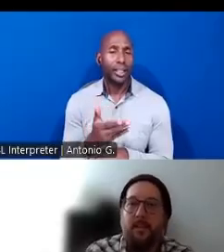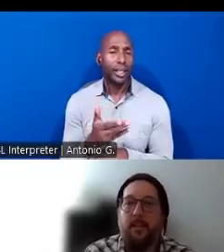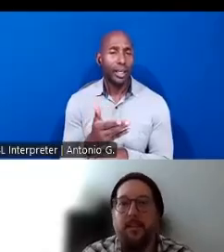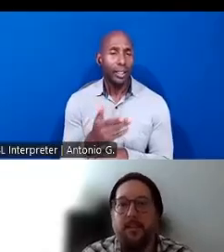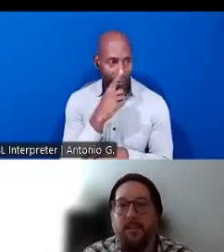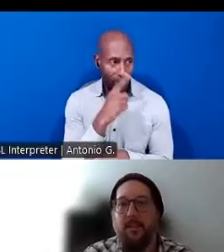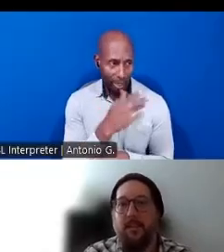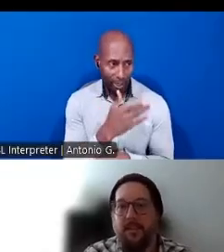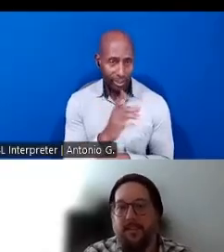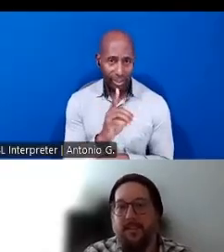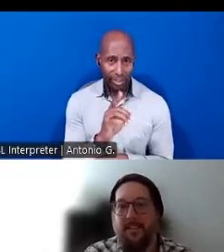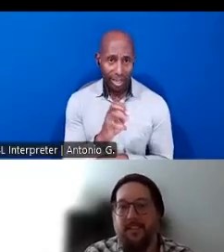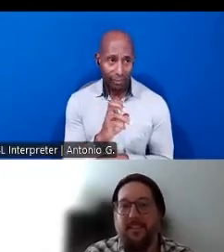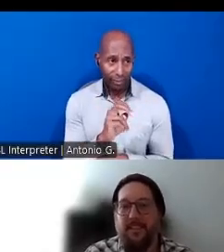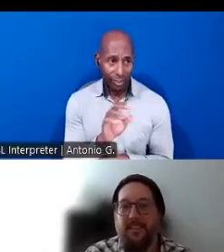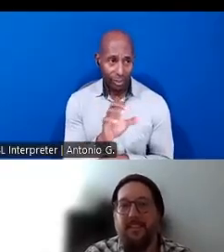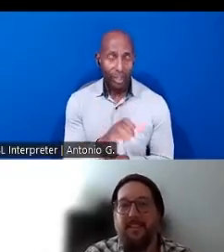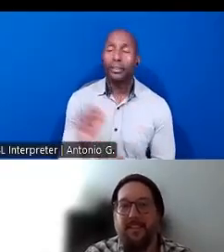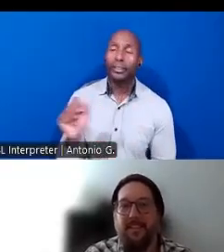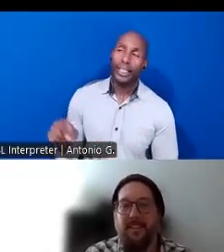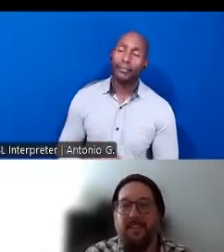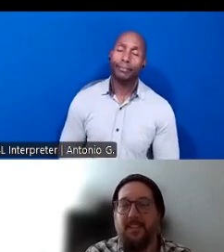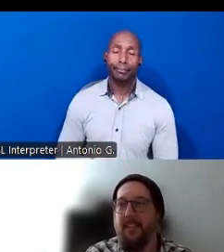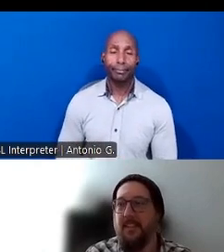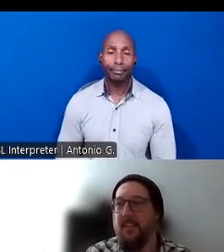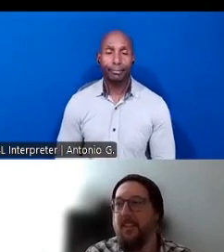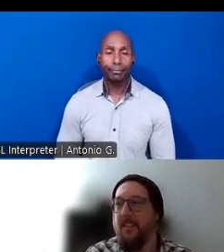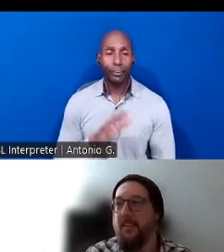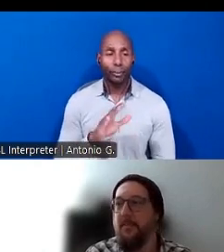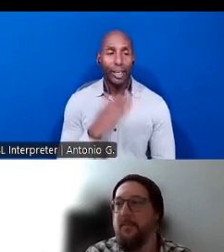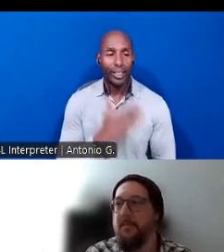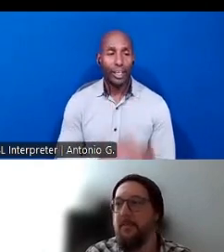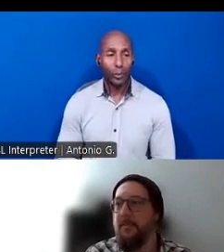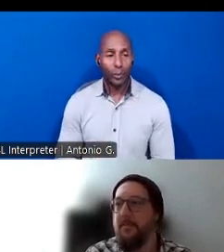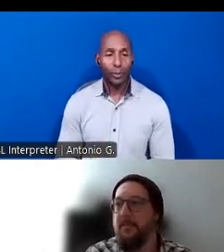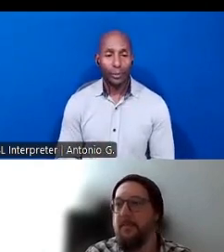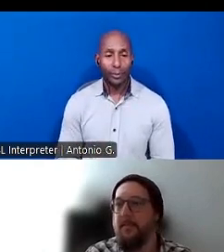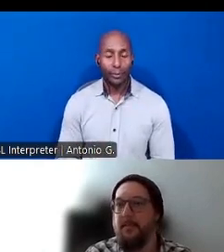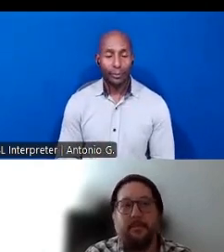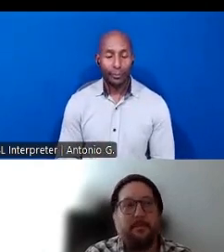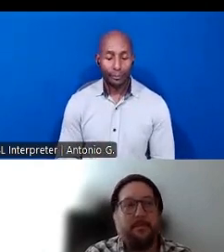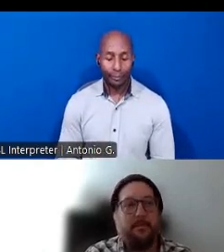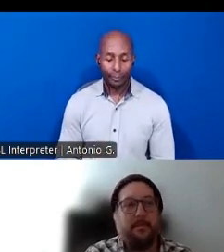We should be able to do Yes, that. Great, thank you. definitely.